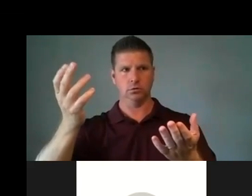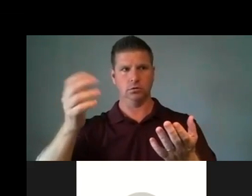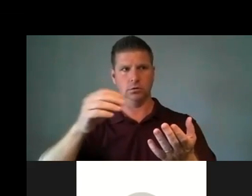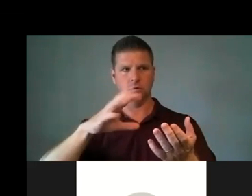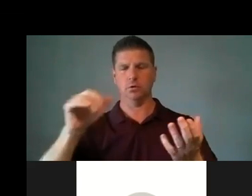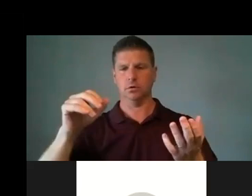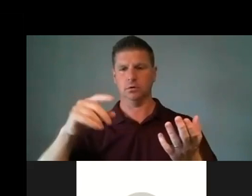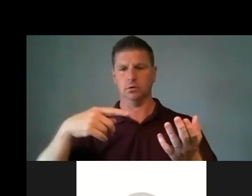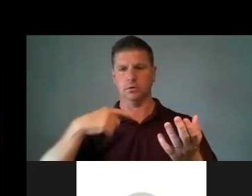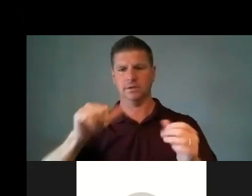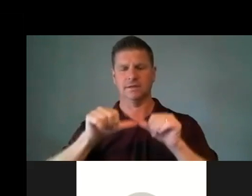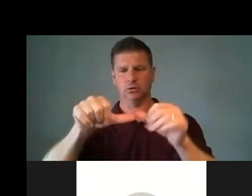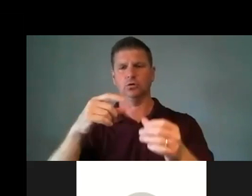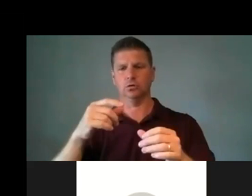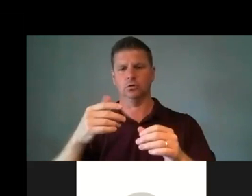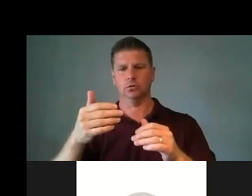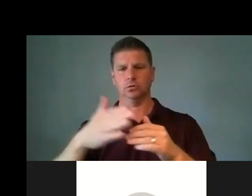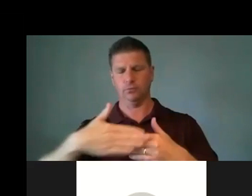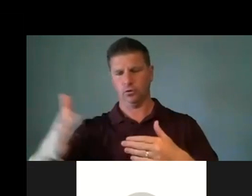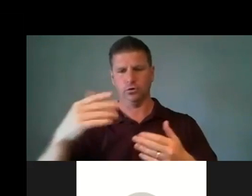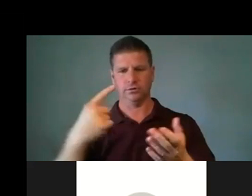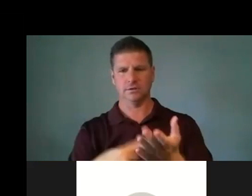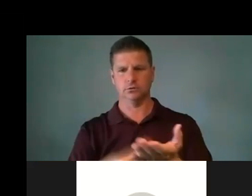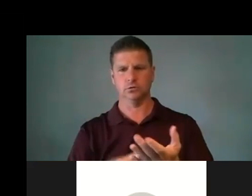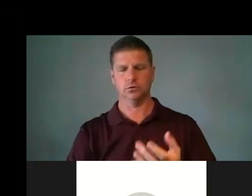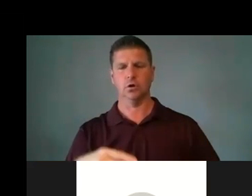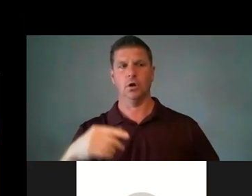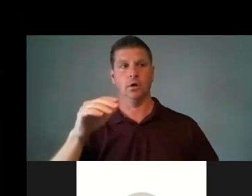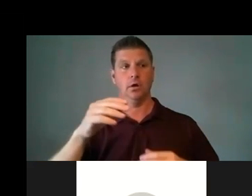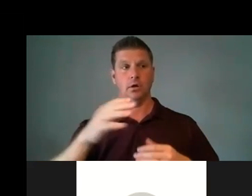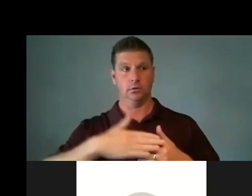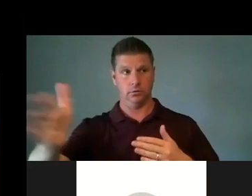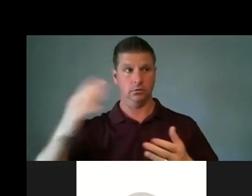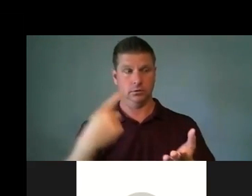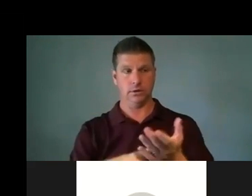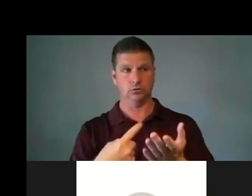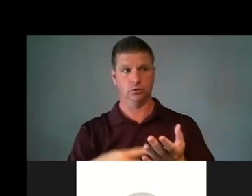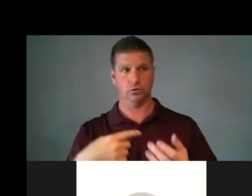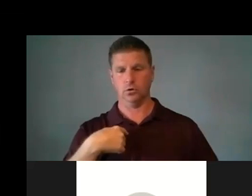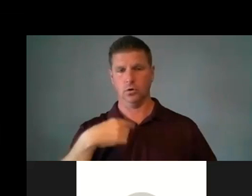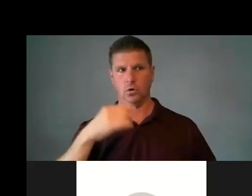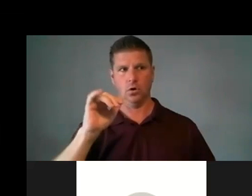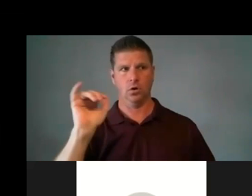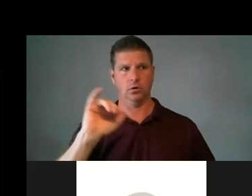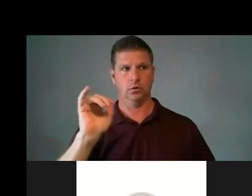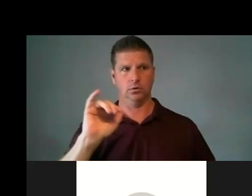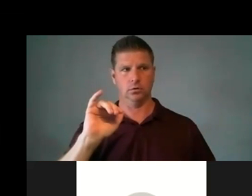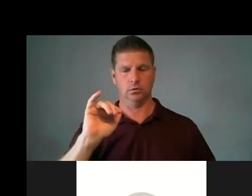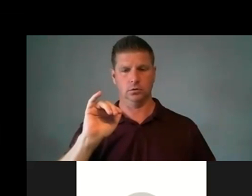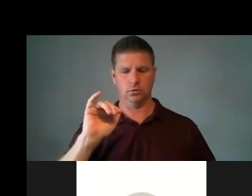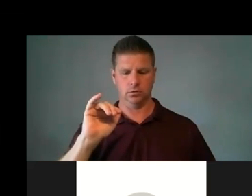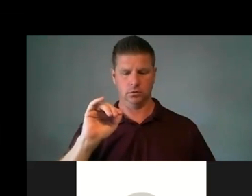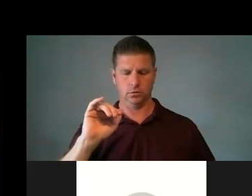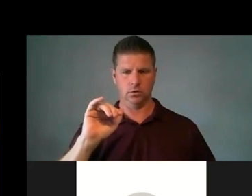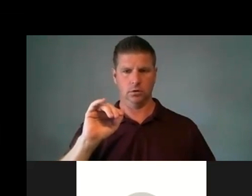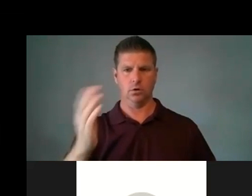can continue further discussion. So in further discussion, I would also add to the amended